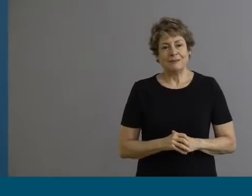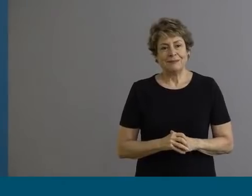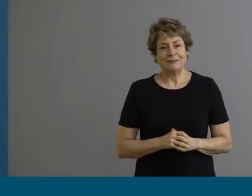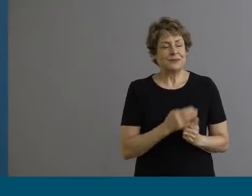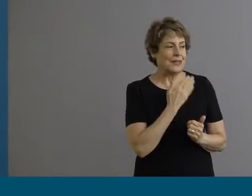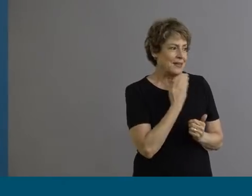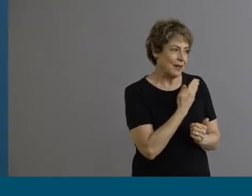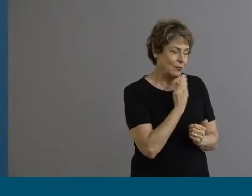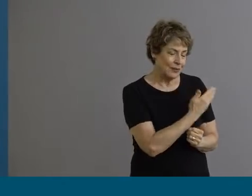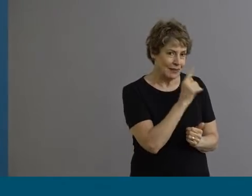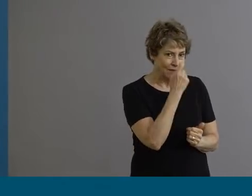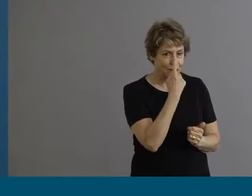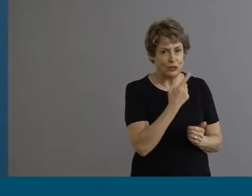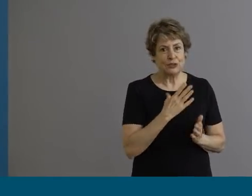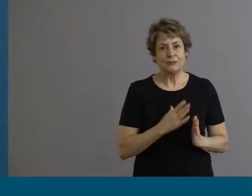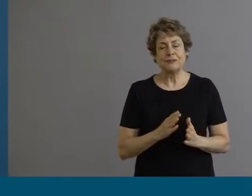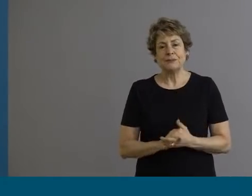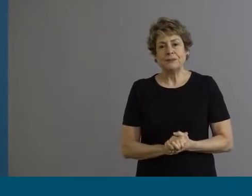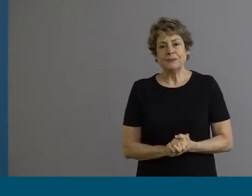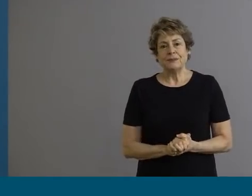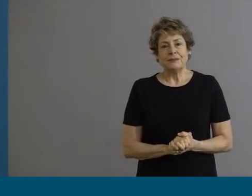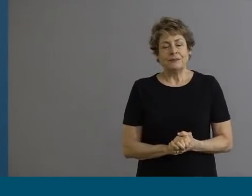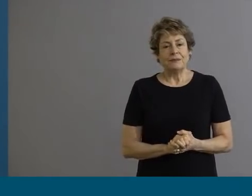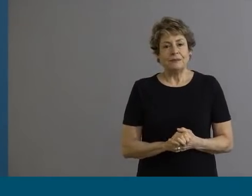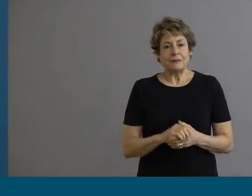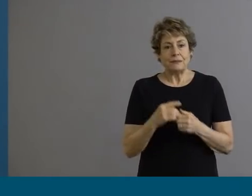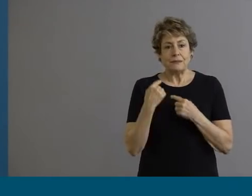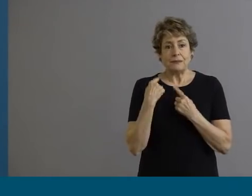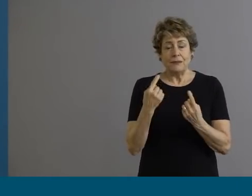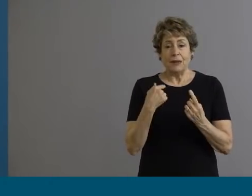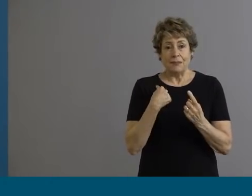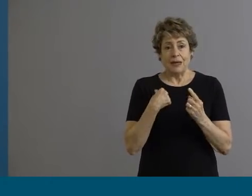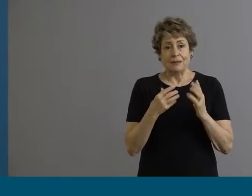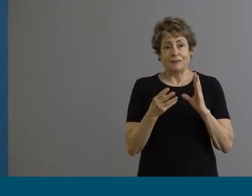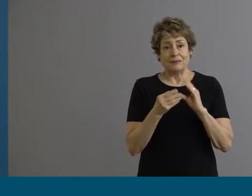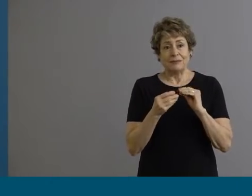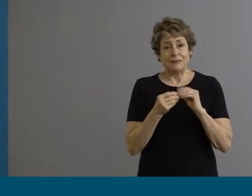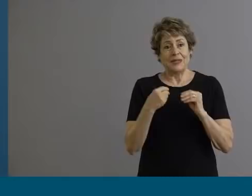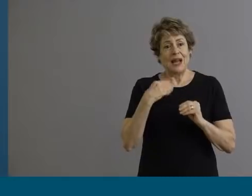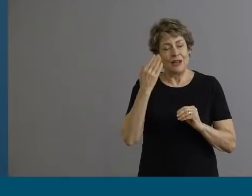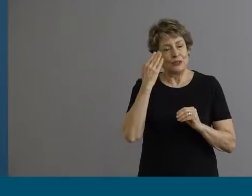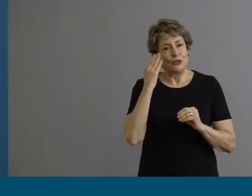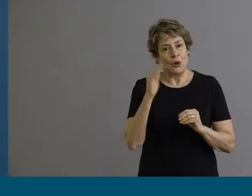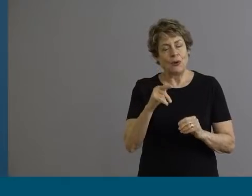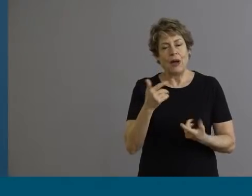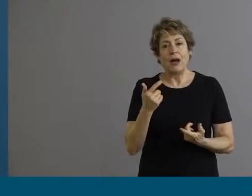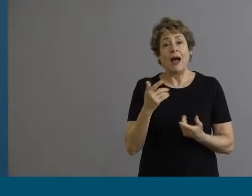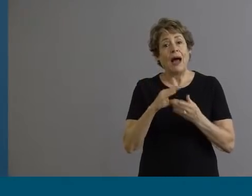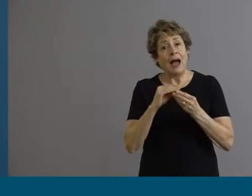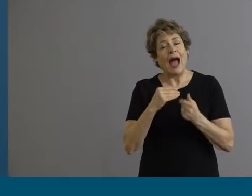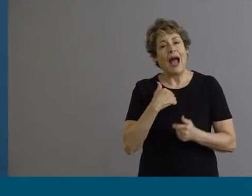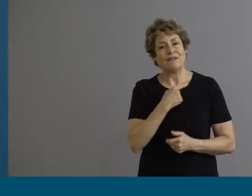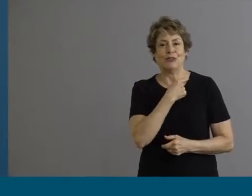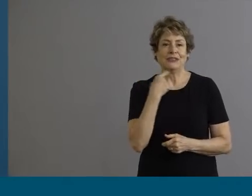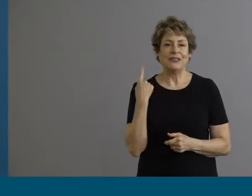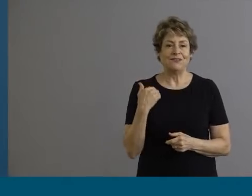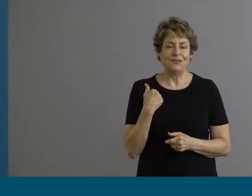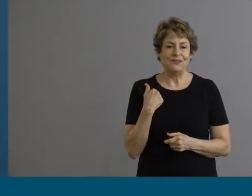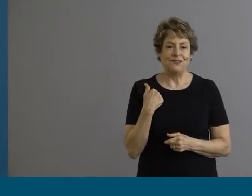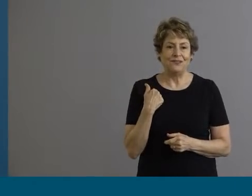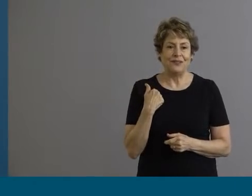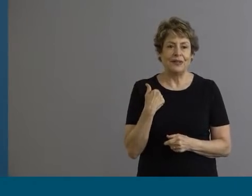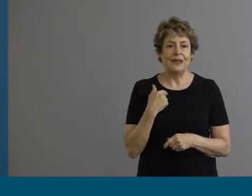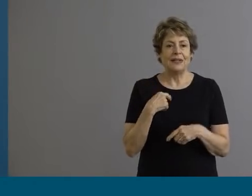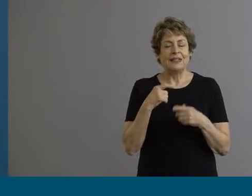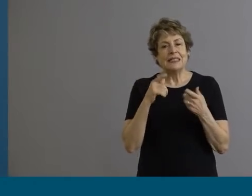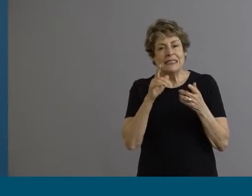as we've been talking, we know that there are specific risks associated with certain activities, and you can see from that risk index that